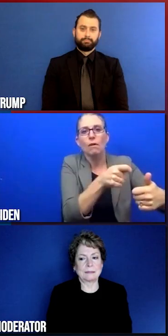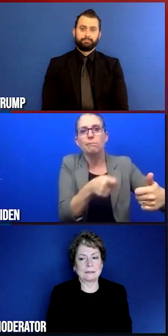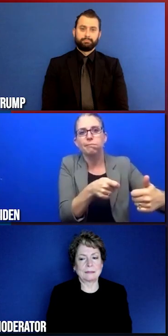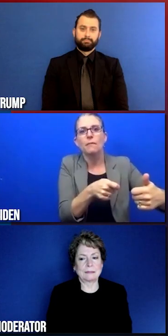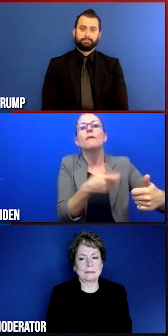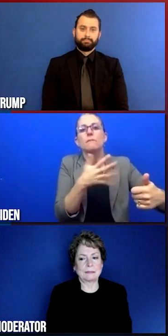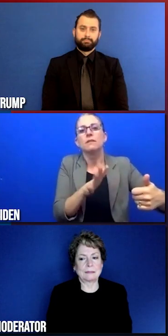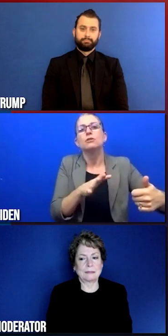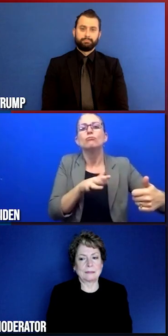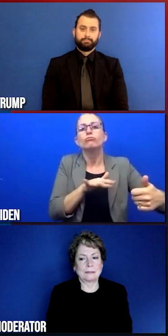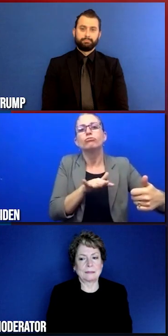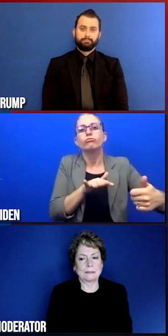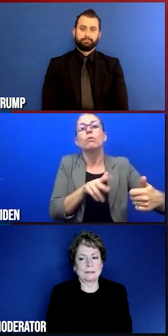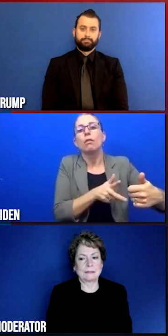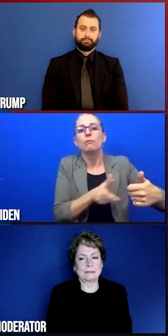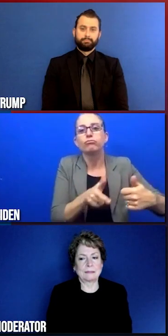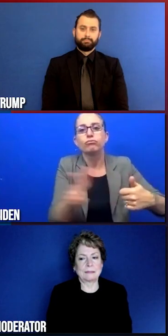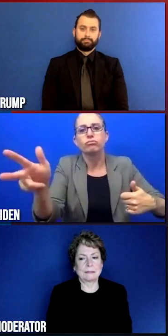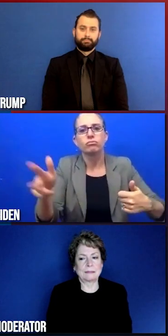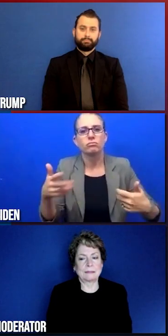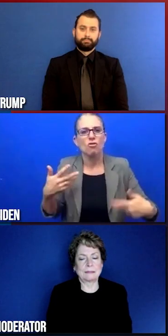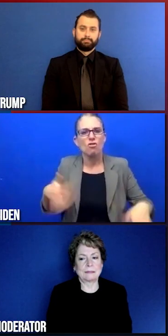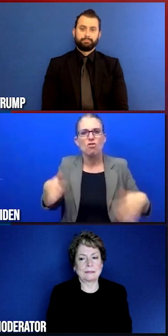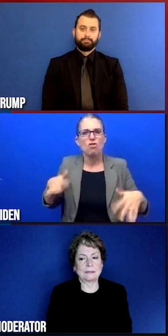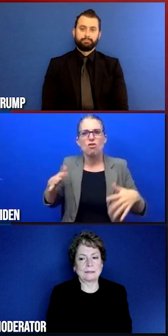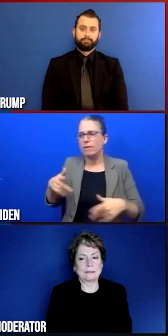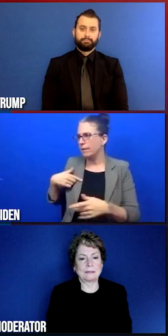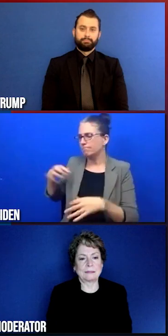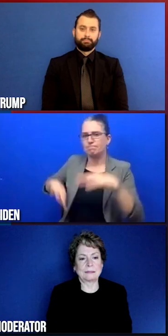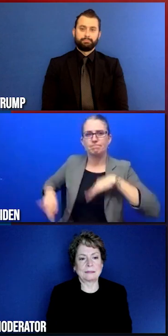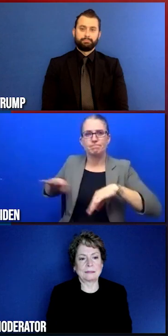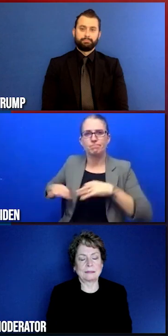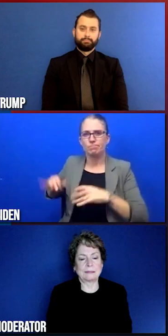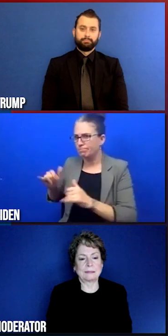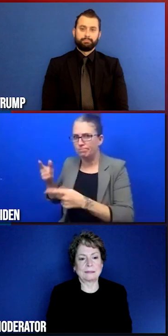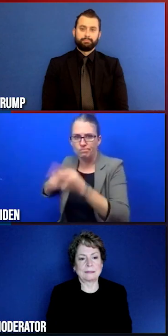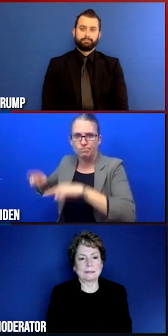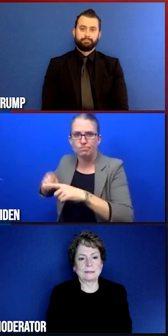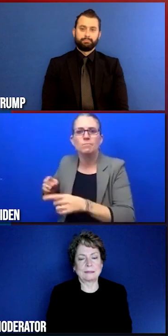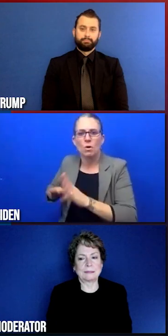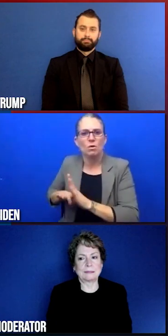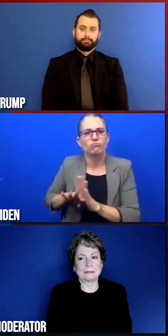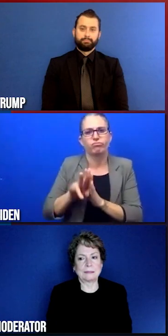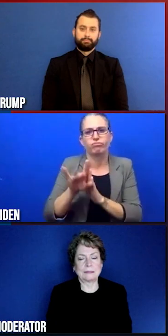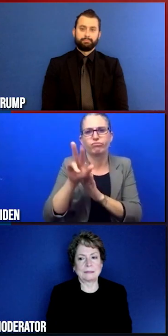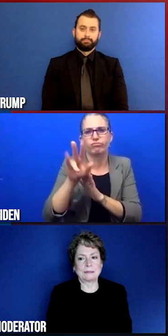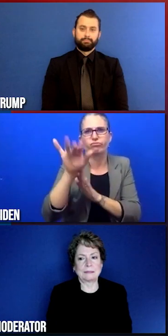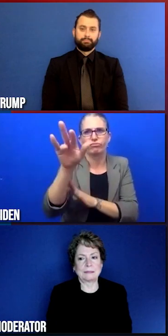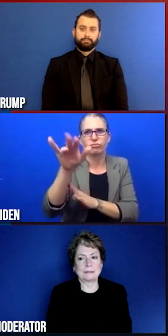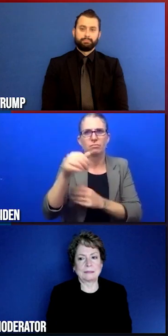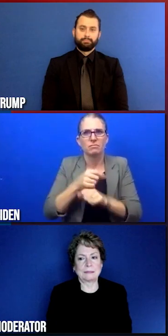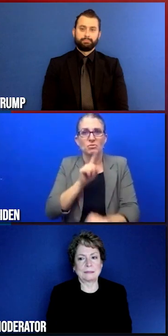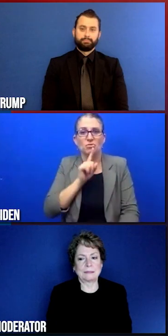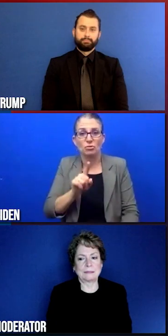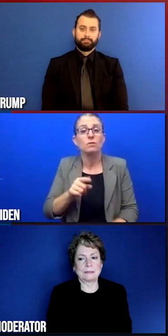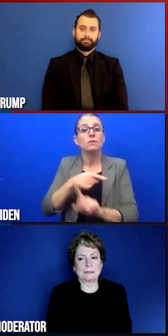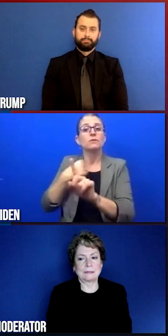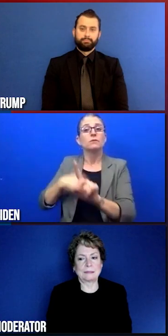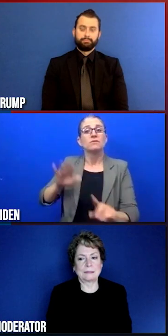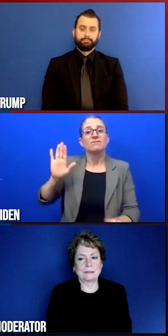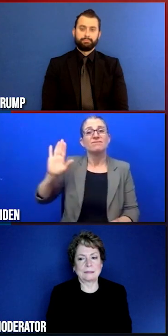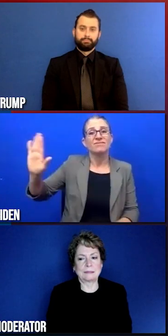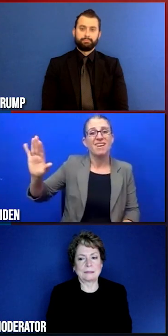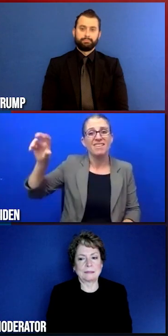going to be in a position where we're going to see to it that we're going to take 4 million existing buildings and 2 million